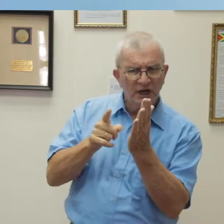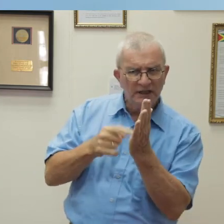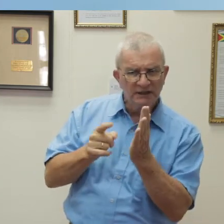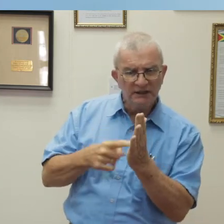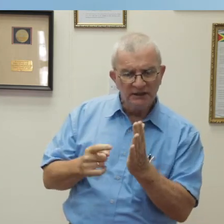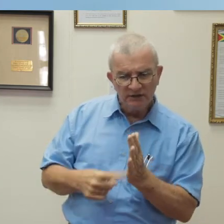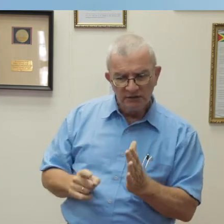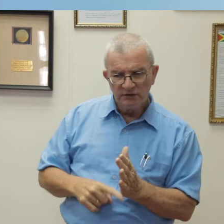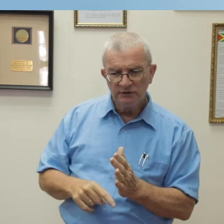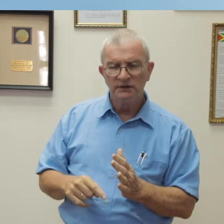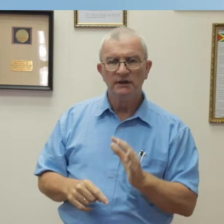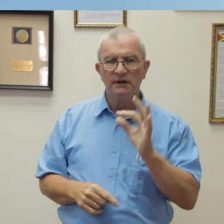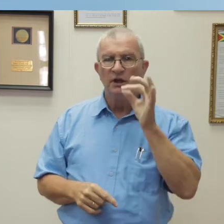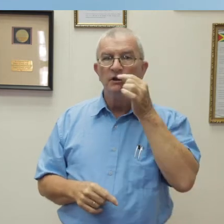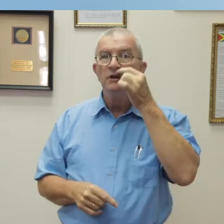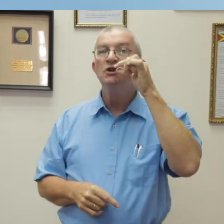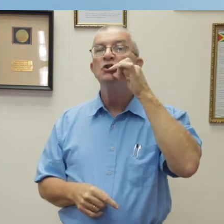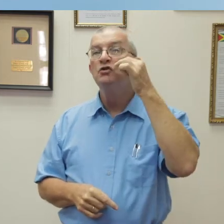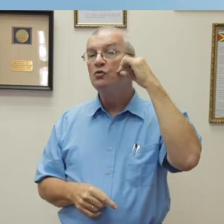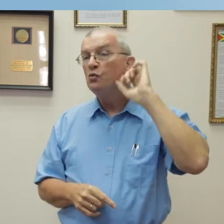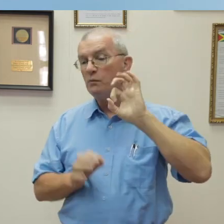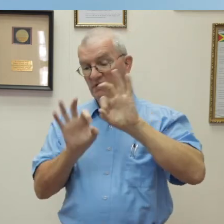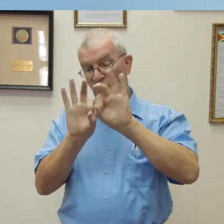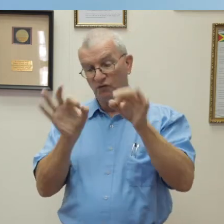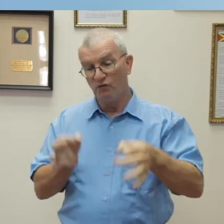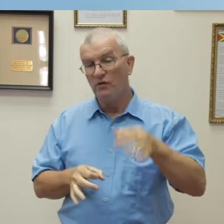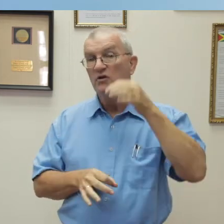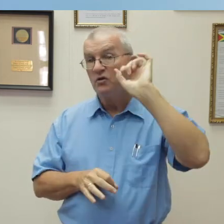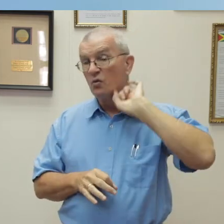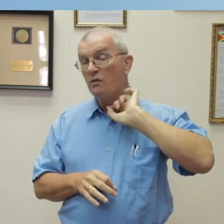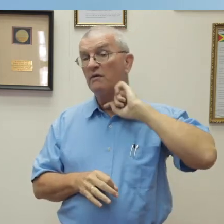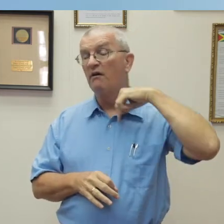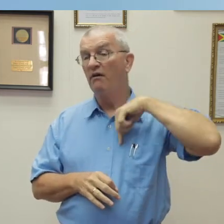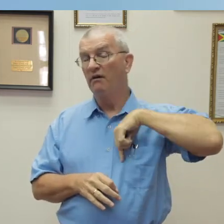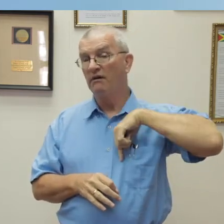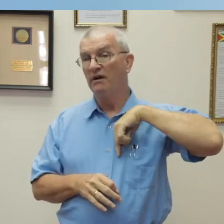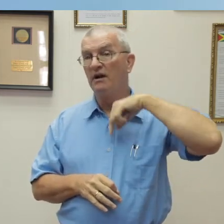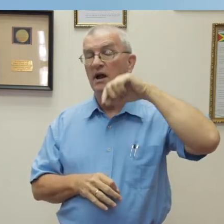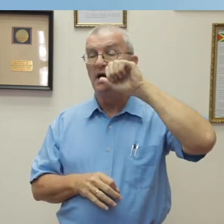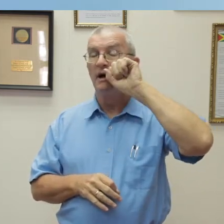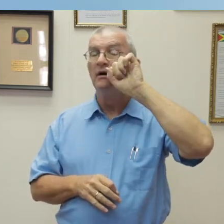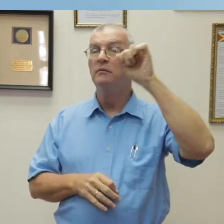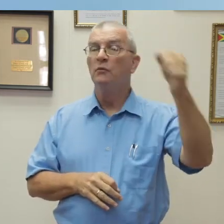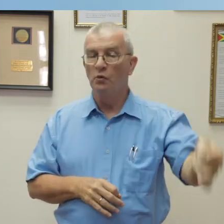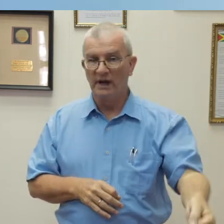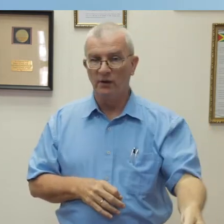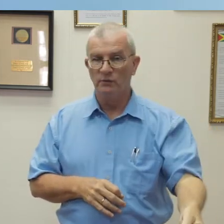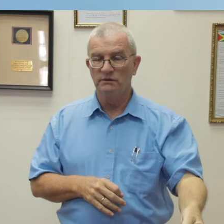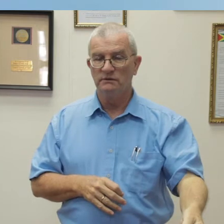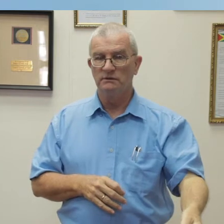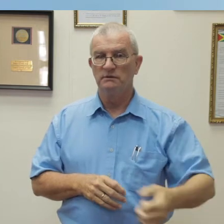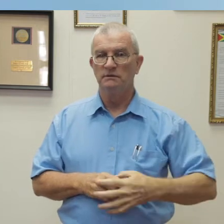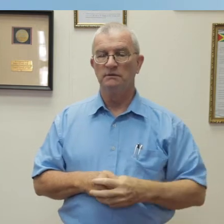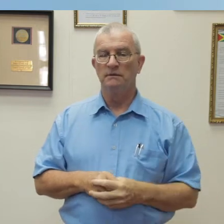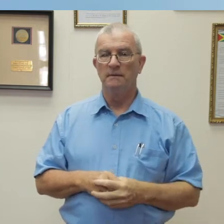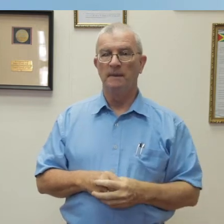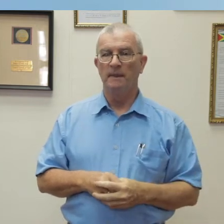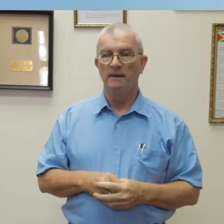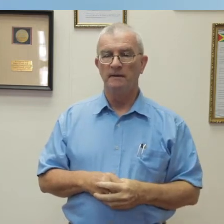that is in their mouth going down into their lungs is now able to be removed,